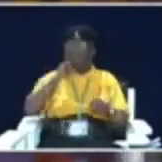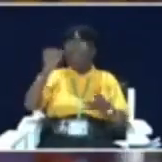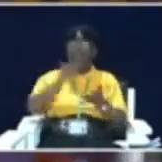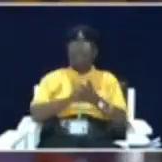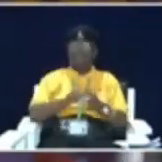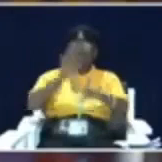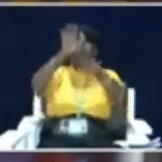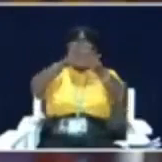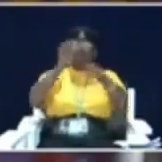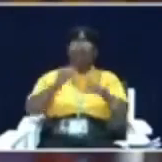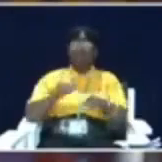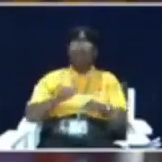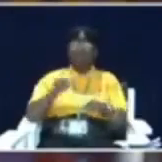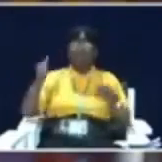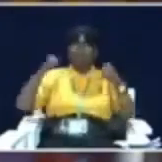But something told him,